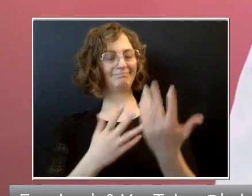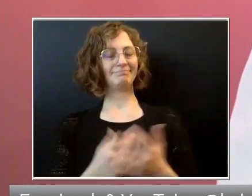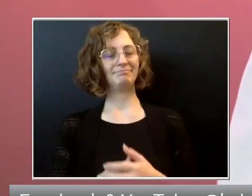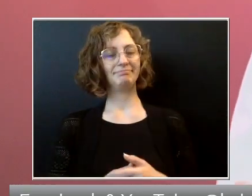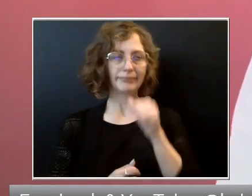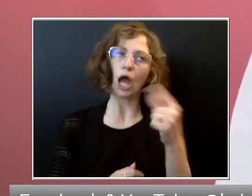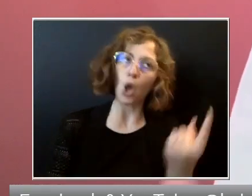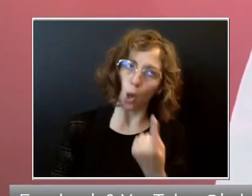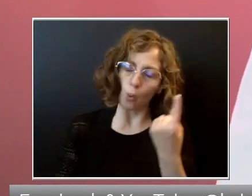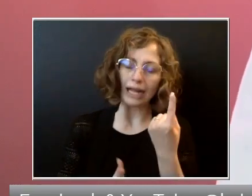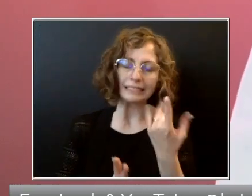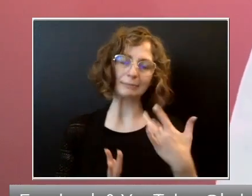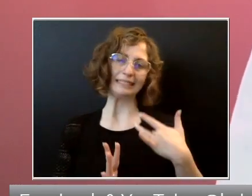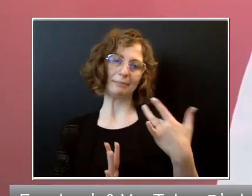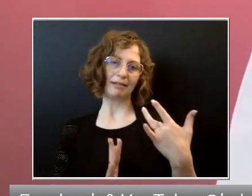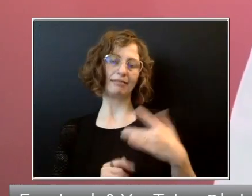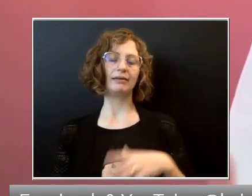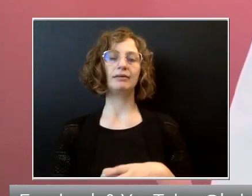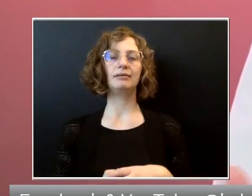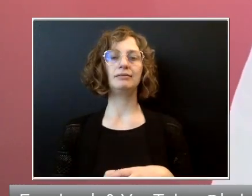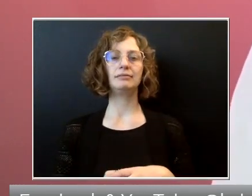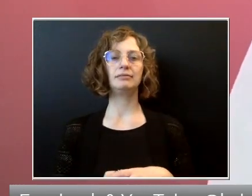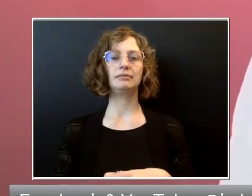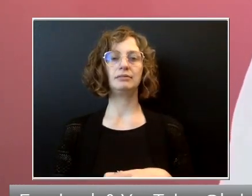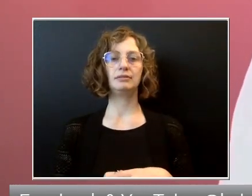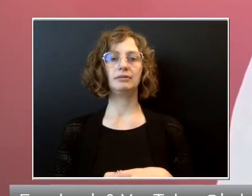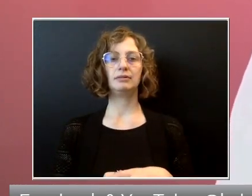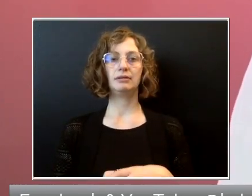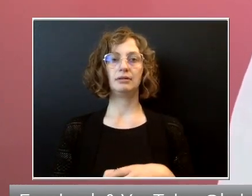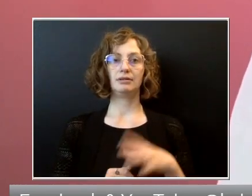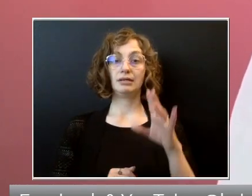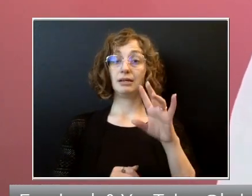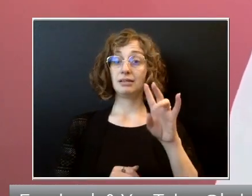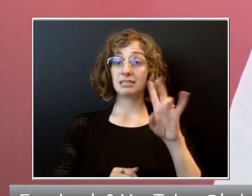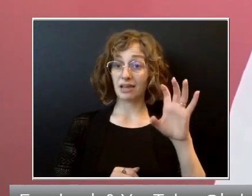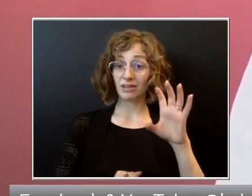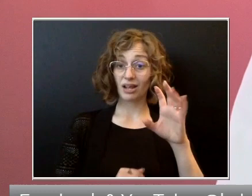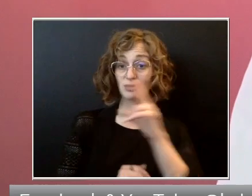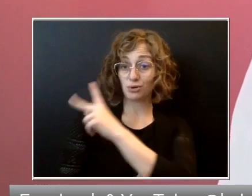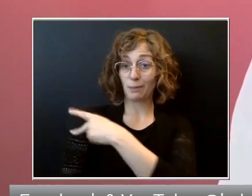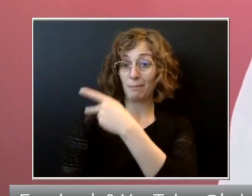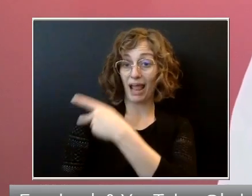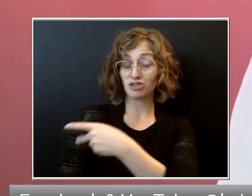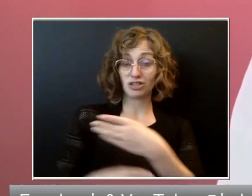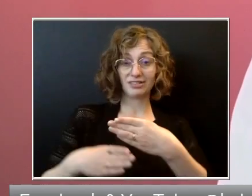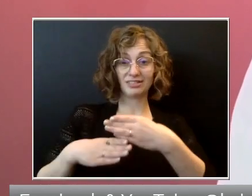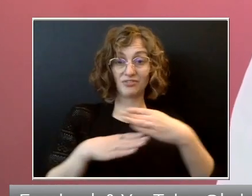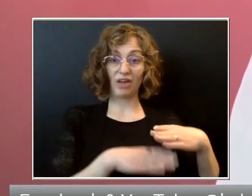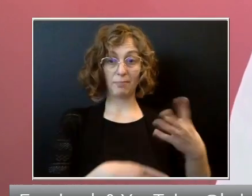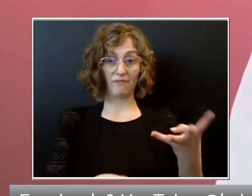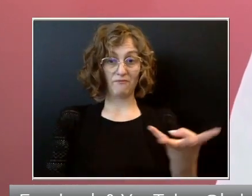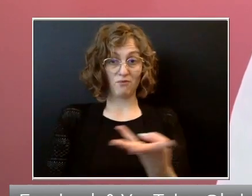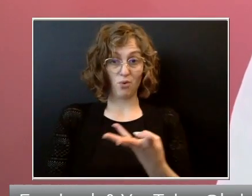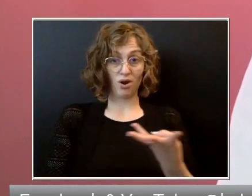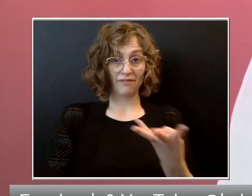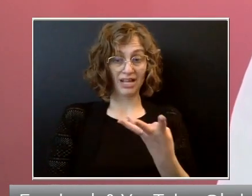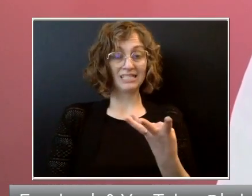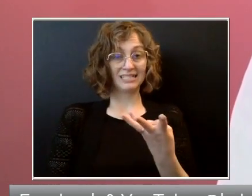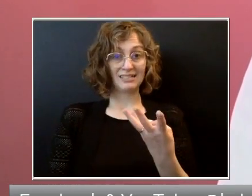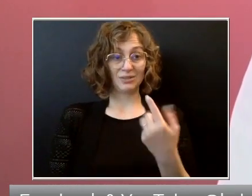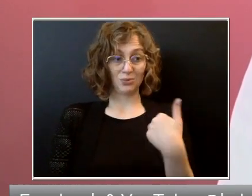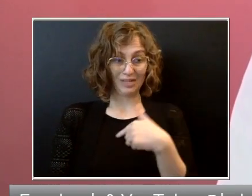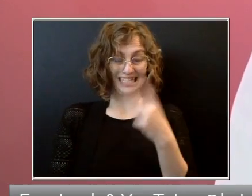700 patients split 4 ways. Each of us see hundreds of patients with HCM,